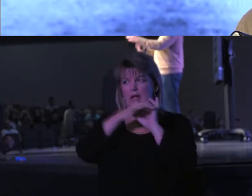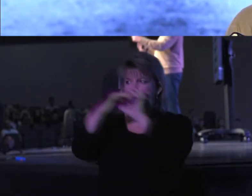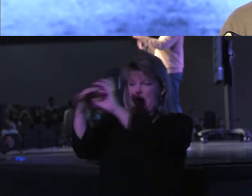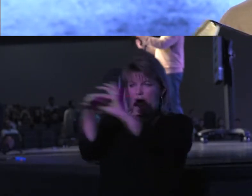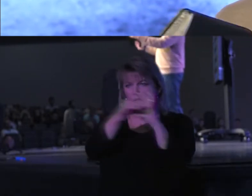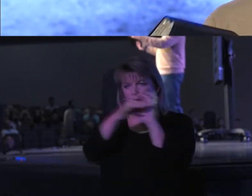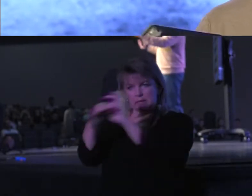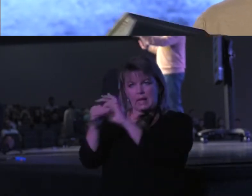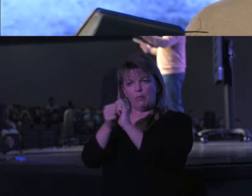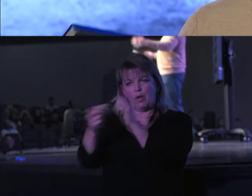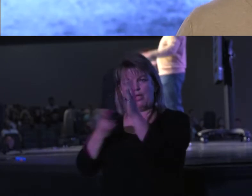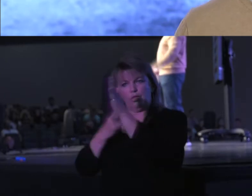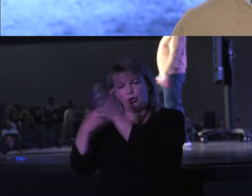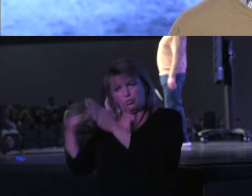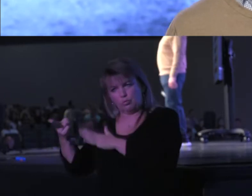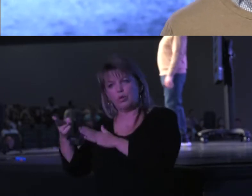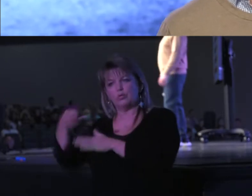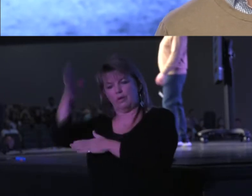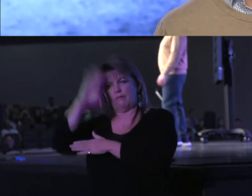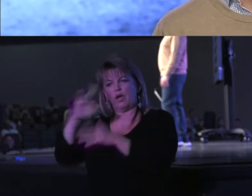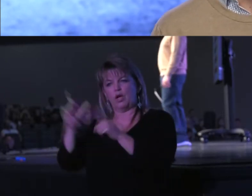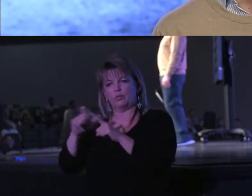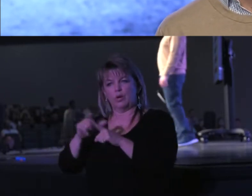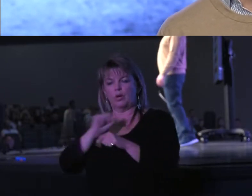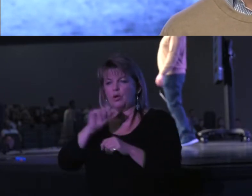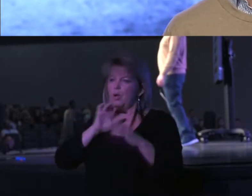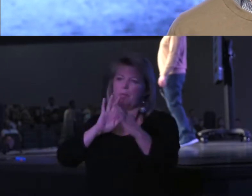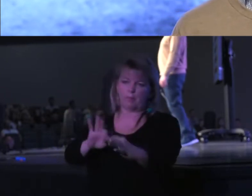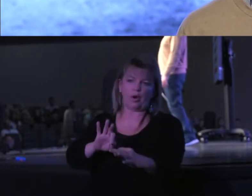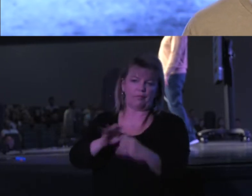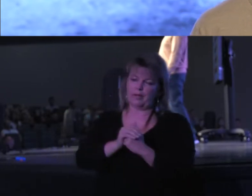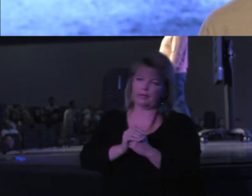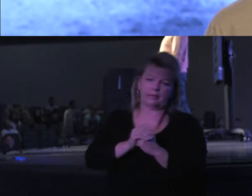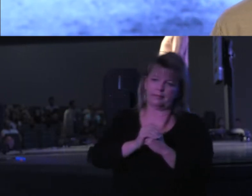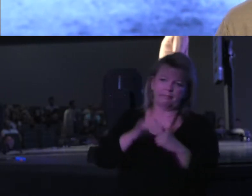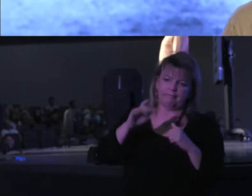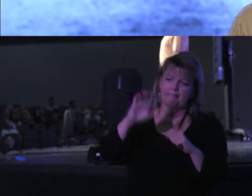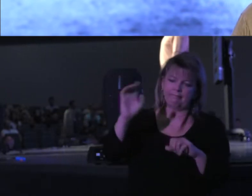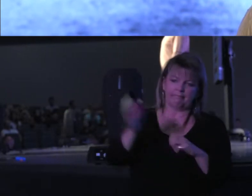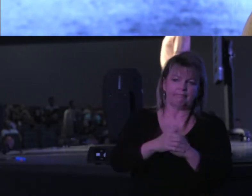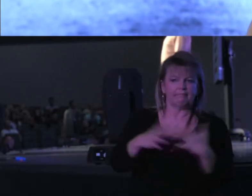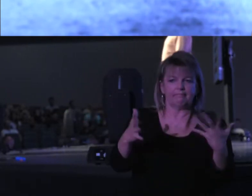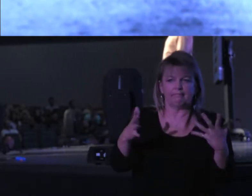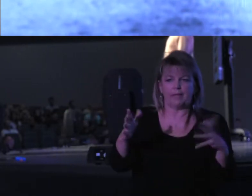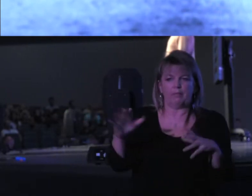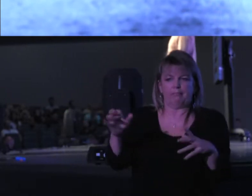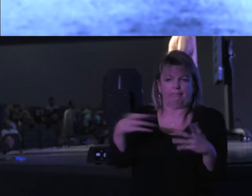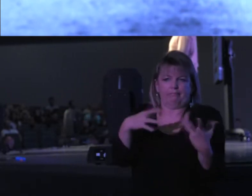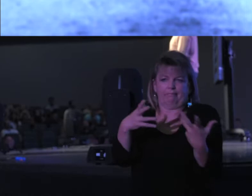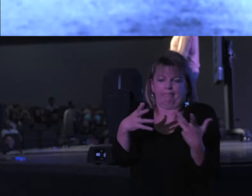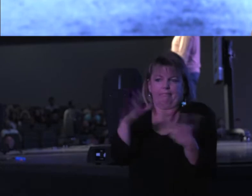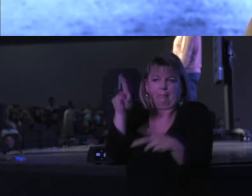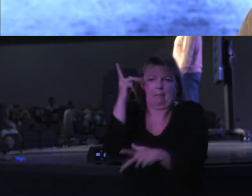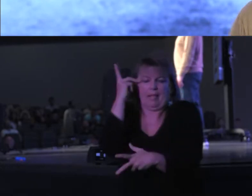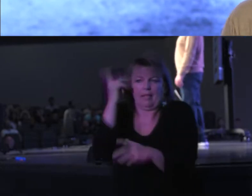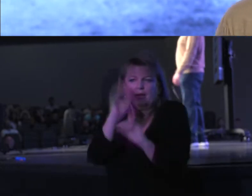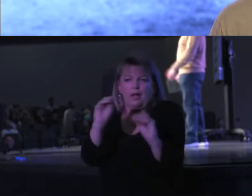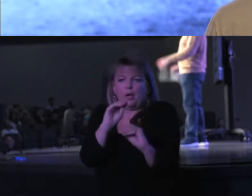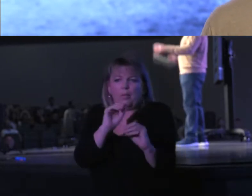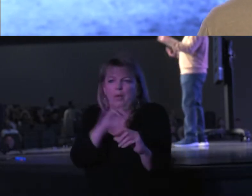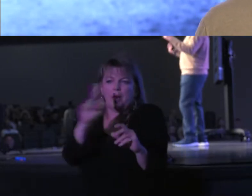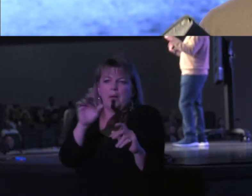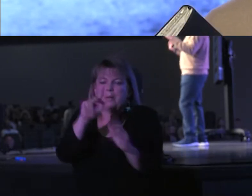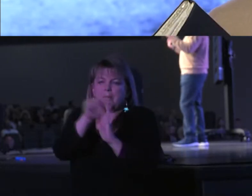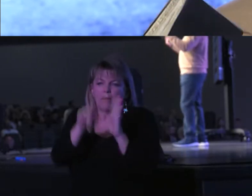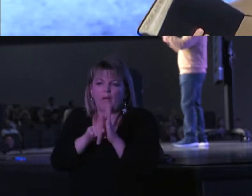coincide with the truths of God's word. There is no perfect platform. There's no perfect party, and there's no perfect set of